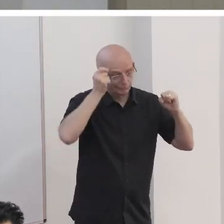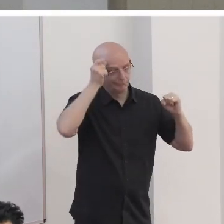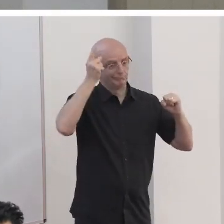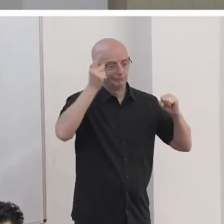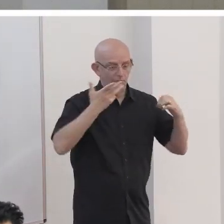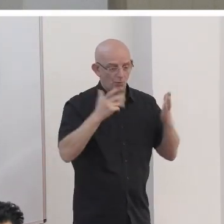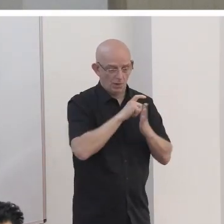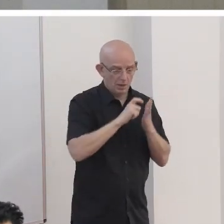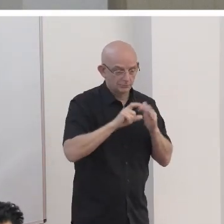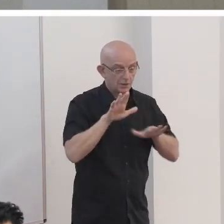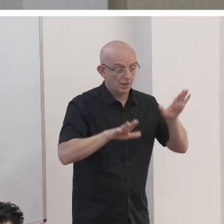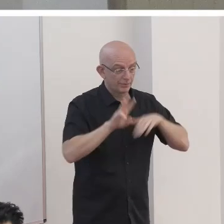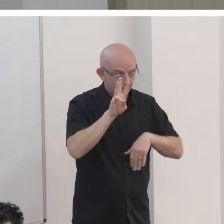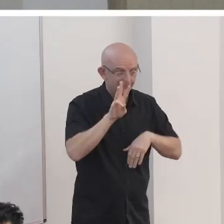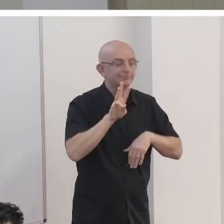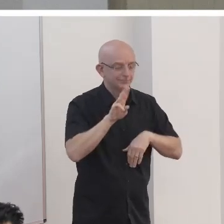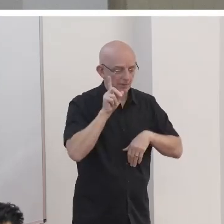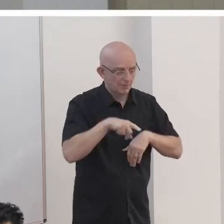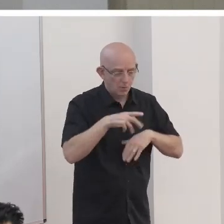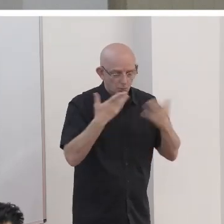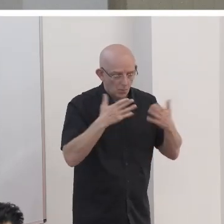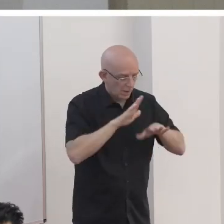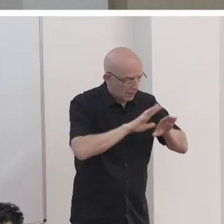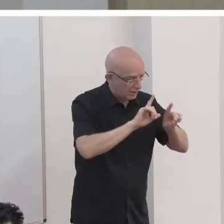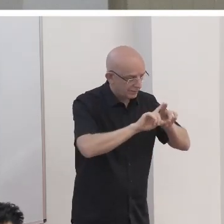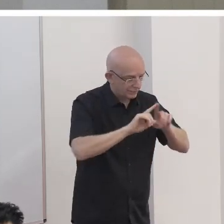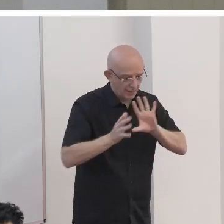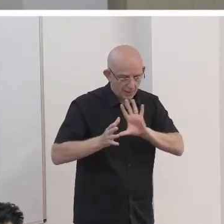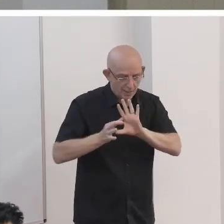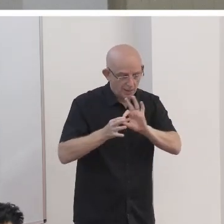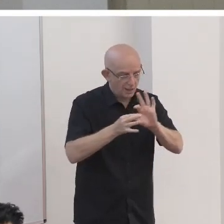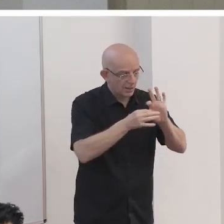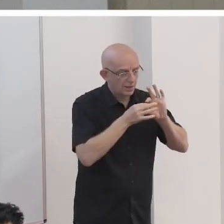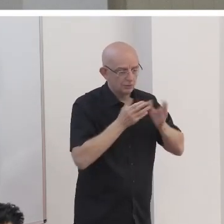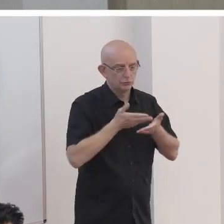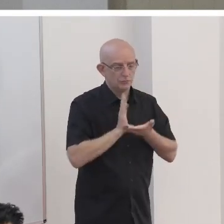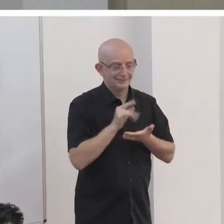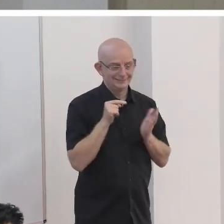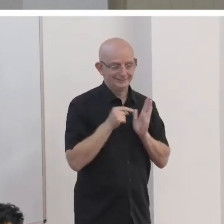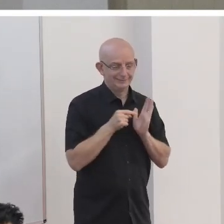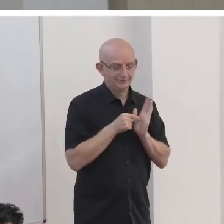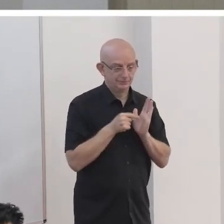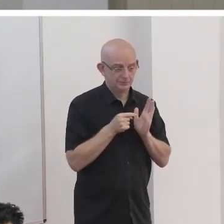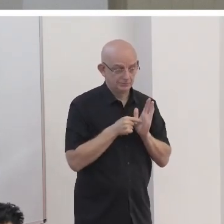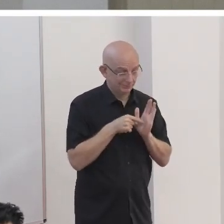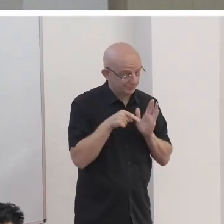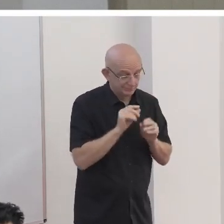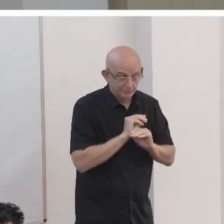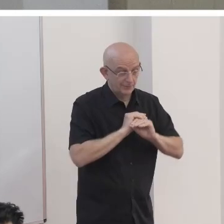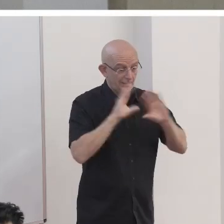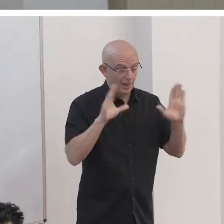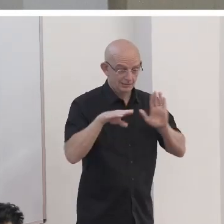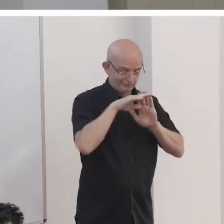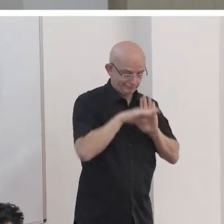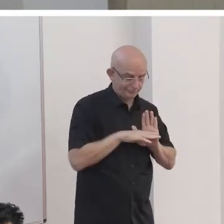relates and interconnects very much so with a range of other rights across the 5 different categories in relation to specific protections for women